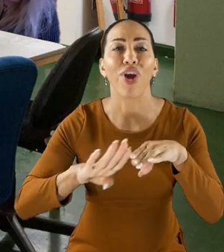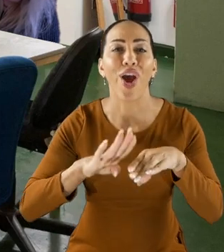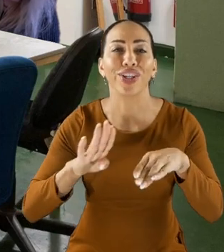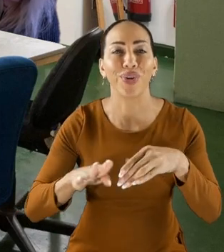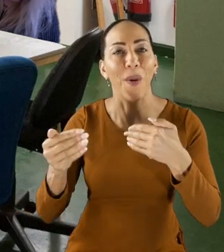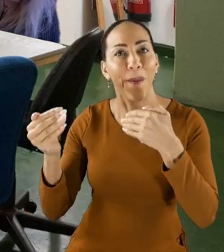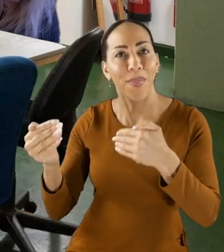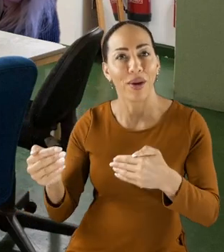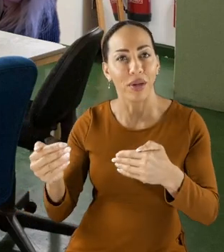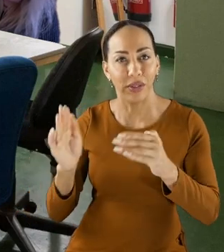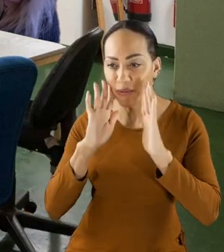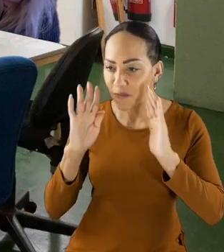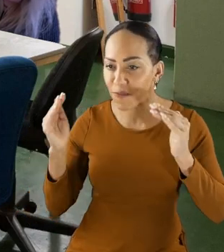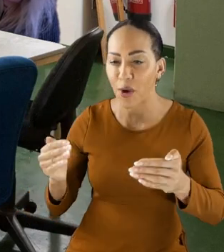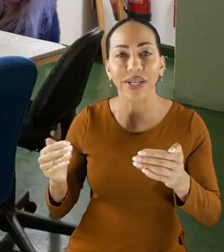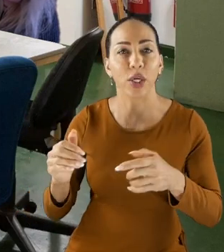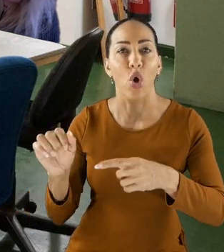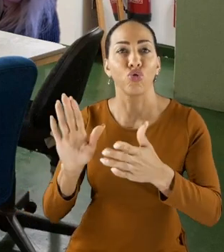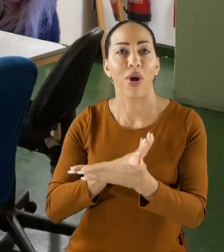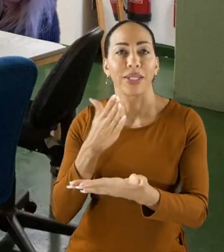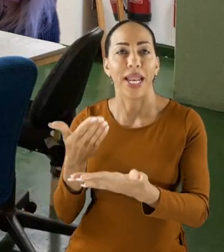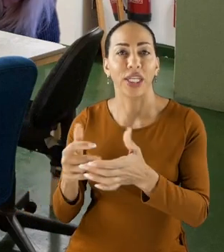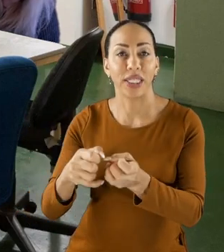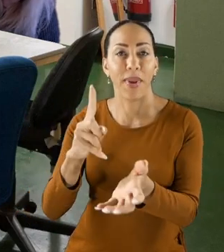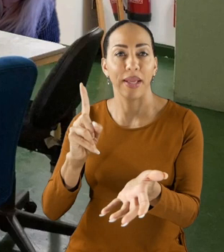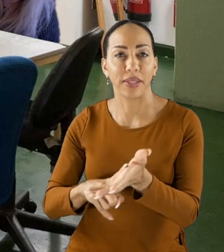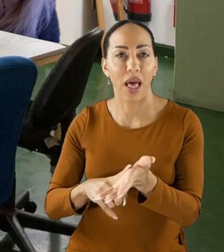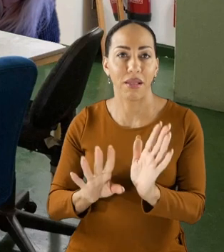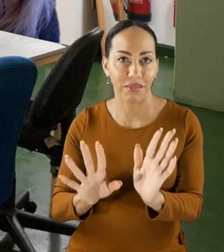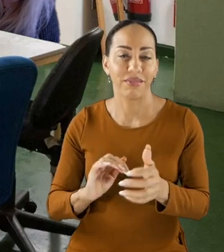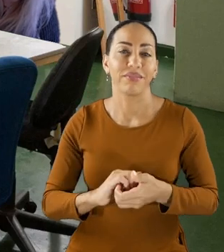period that was just about the translation into BSL.